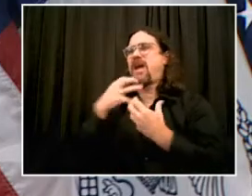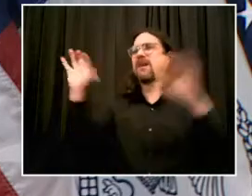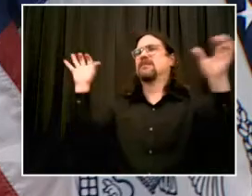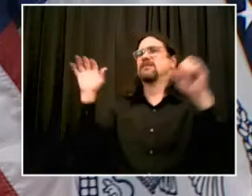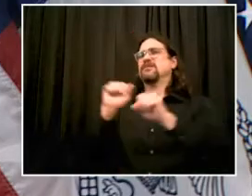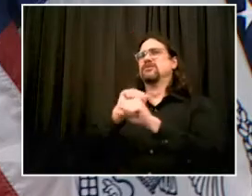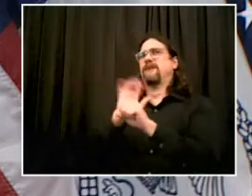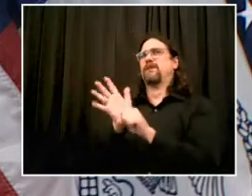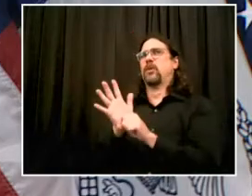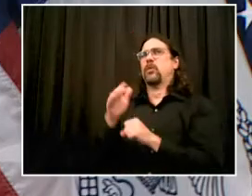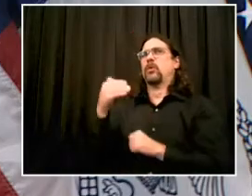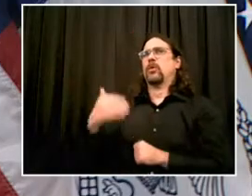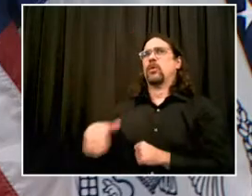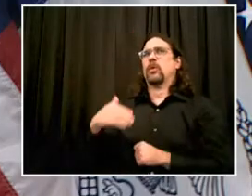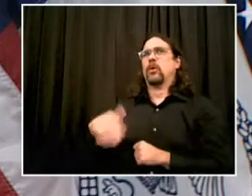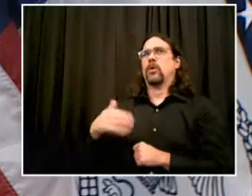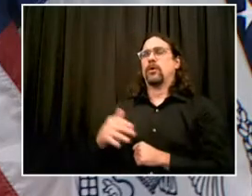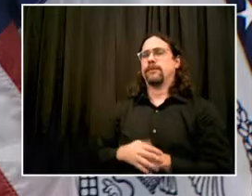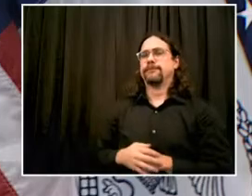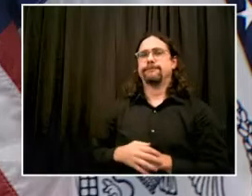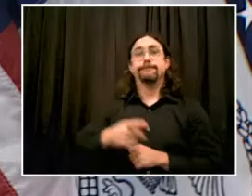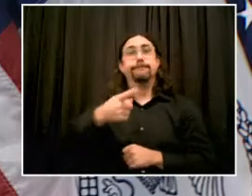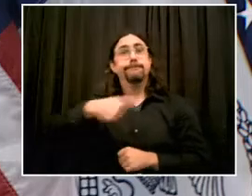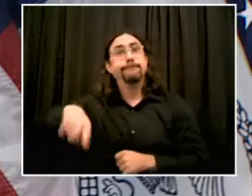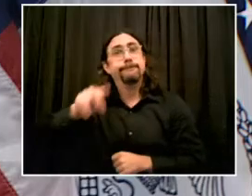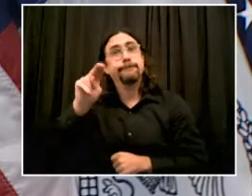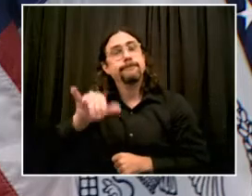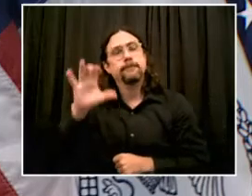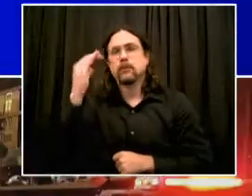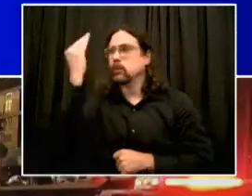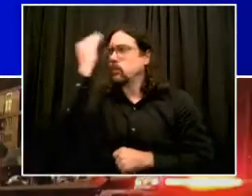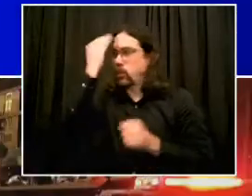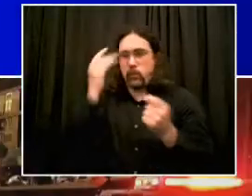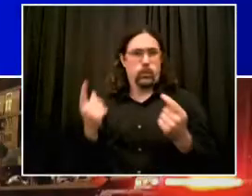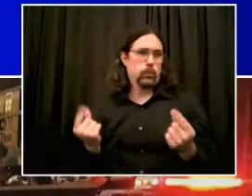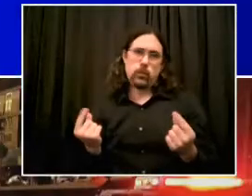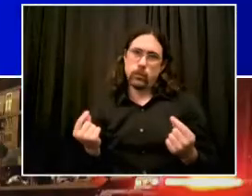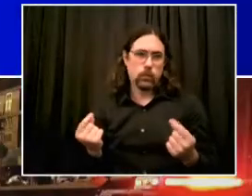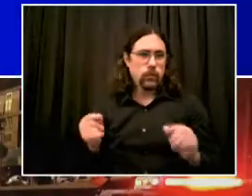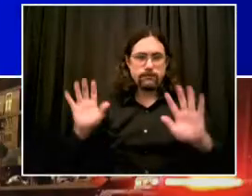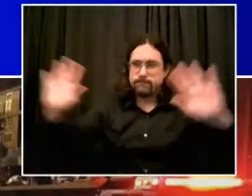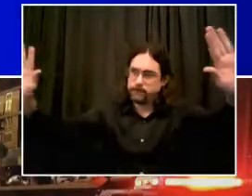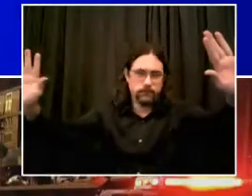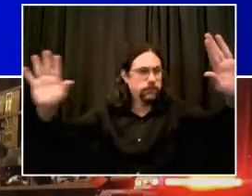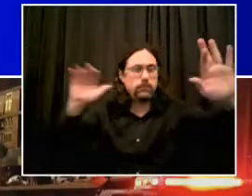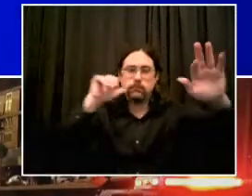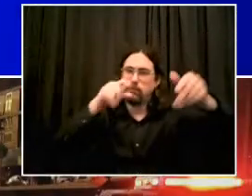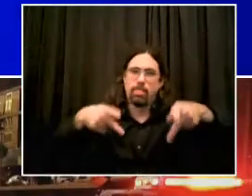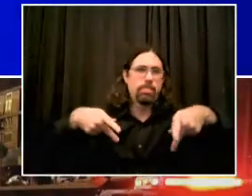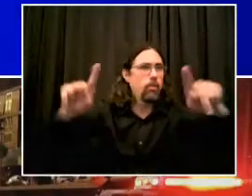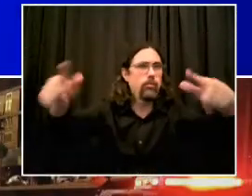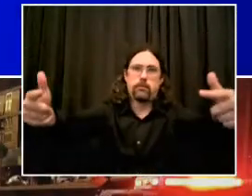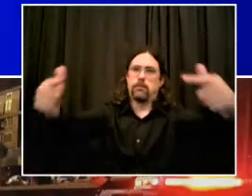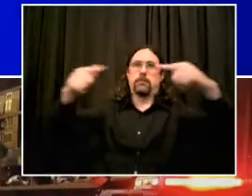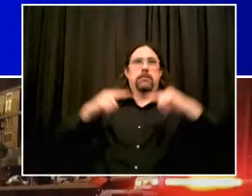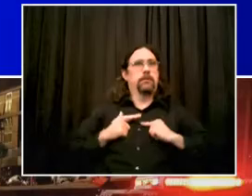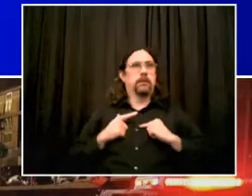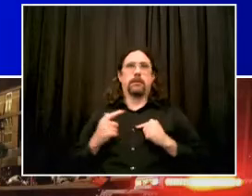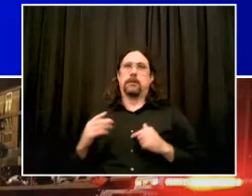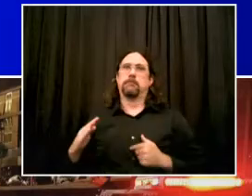consistently, but also we have to focus on people coming in from outside New York City. When you've got 35 states with a problem, I think it couldn't be